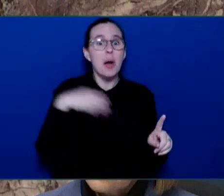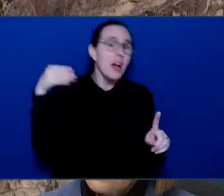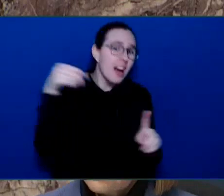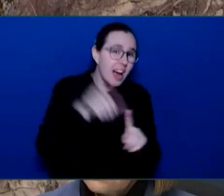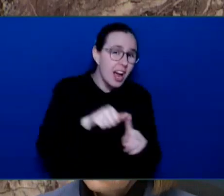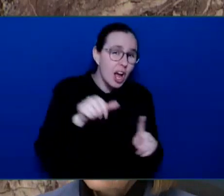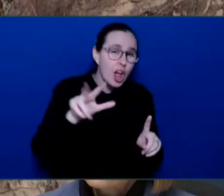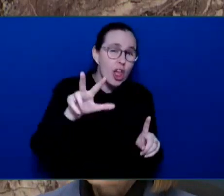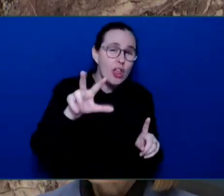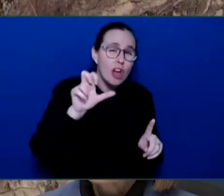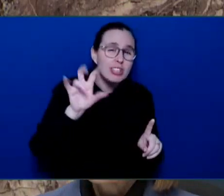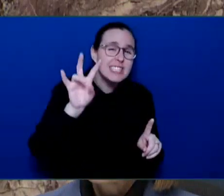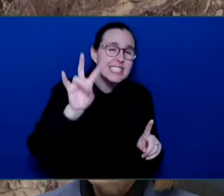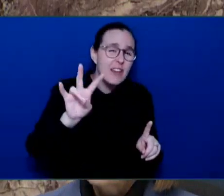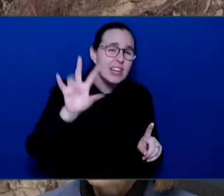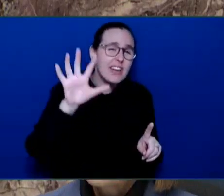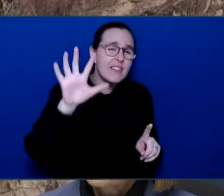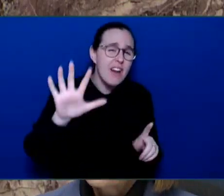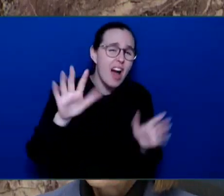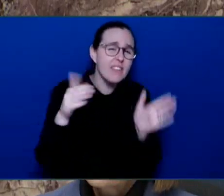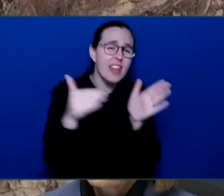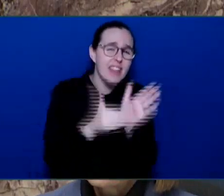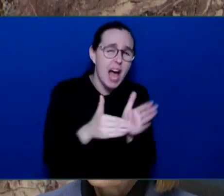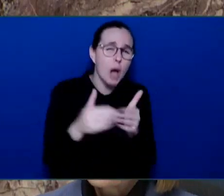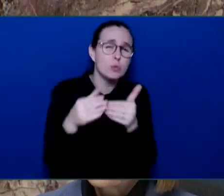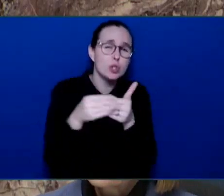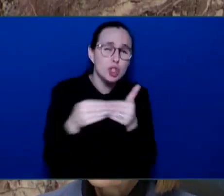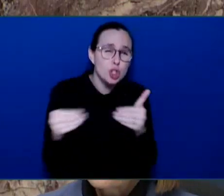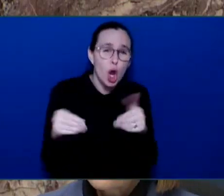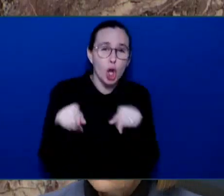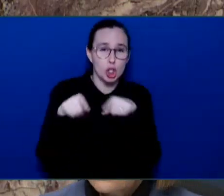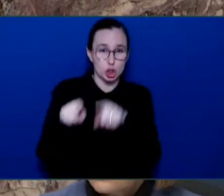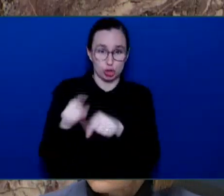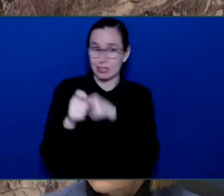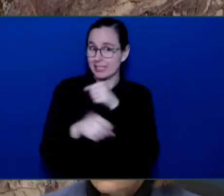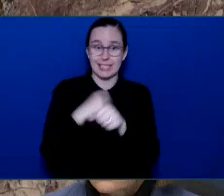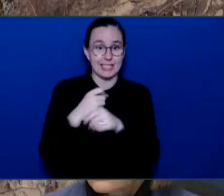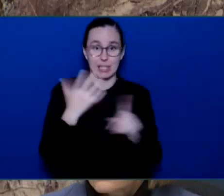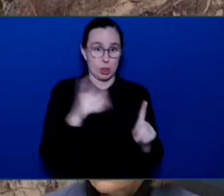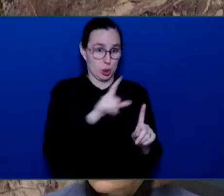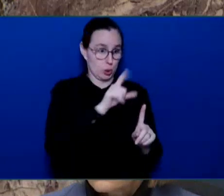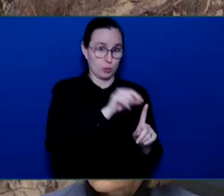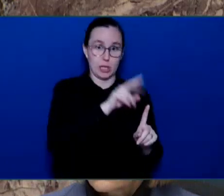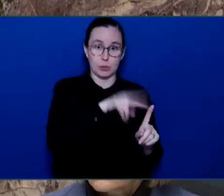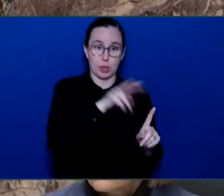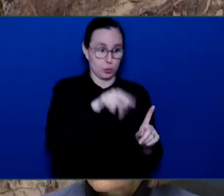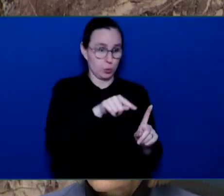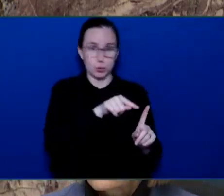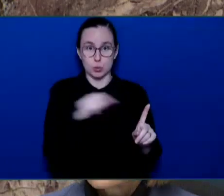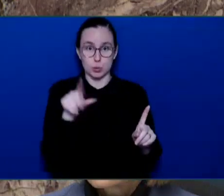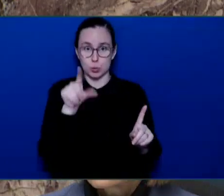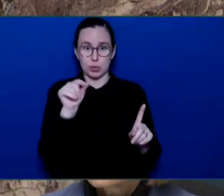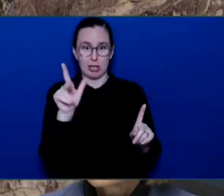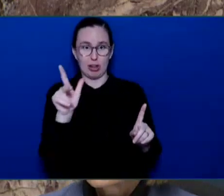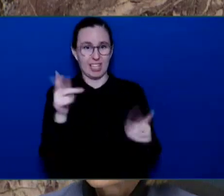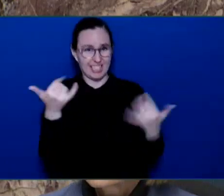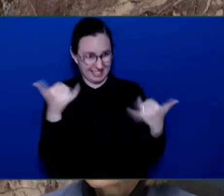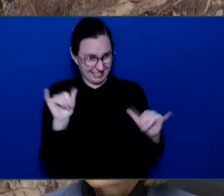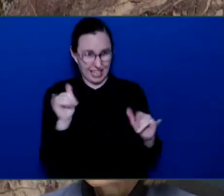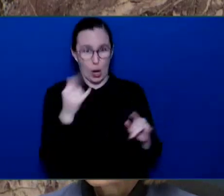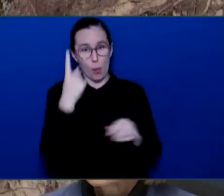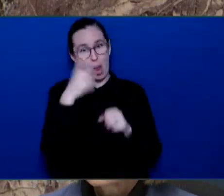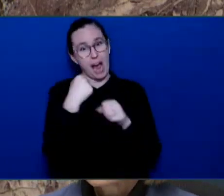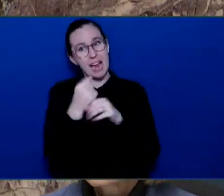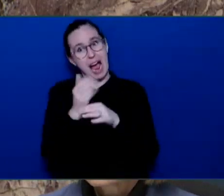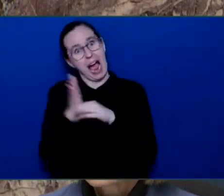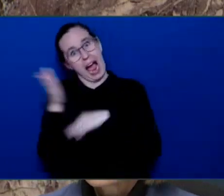$325,000 in 2022-23, a full year after he was arrested for sexual assault against